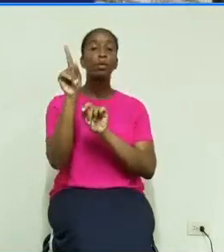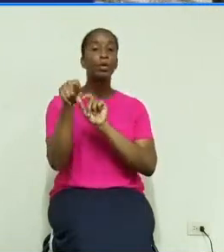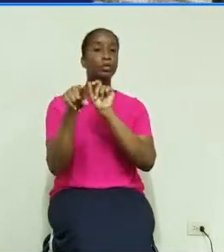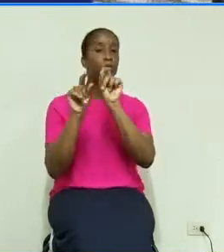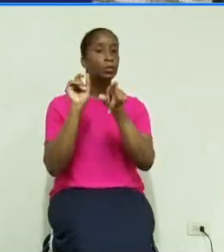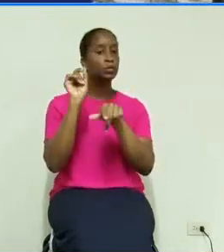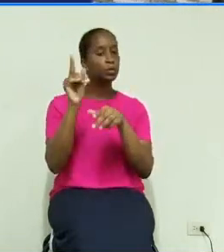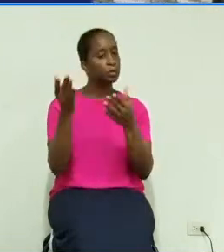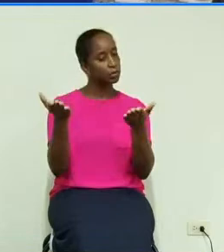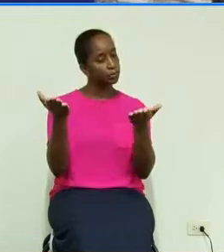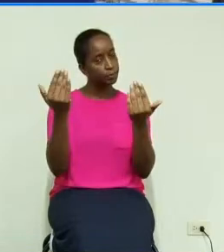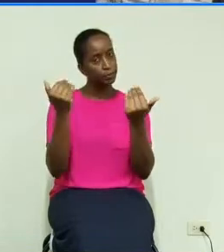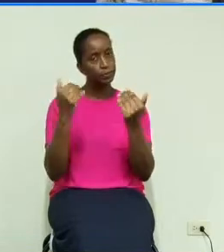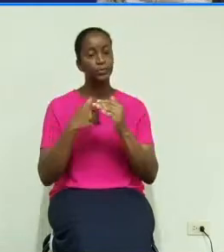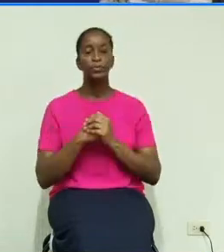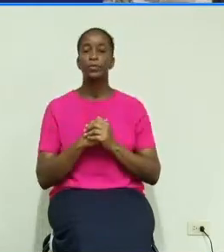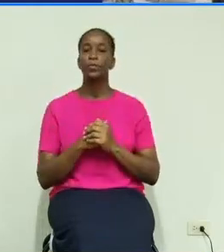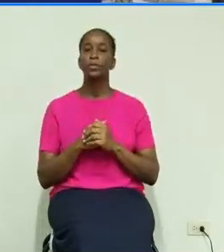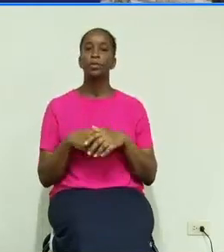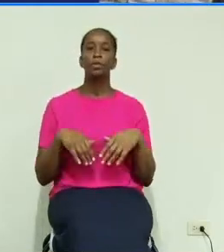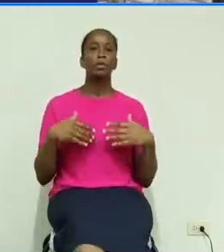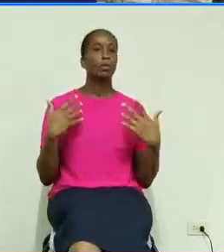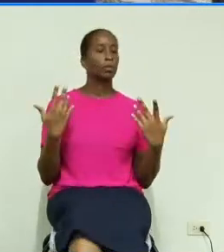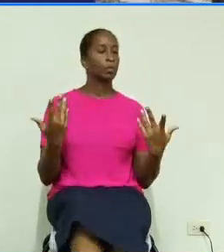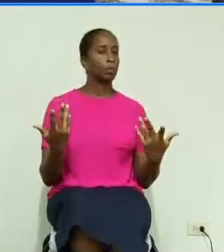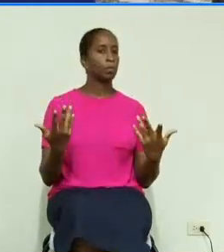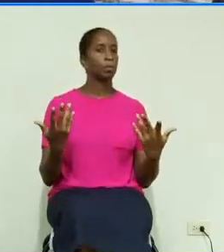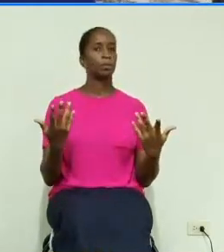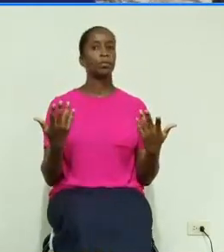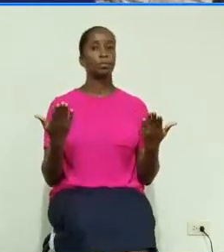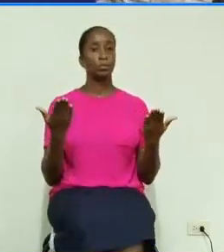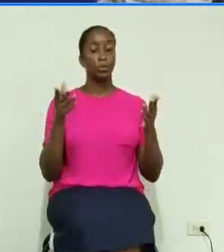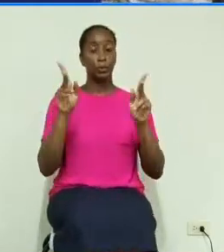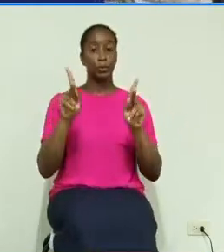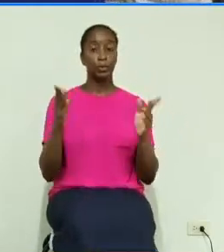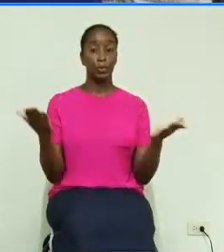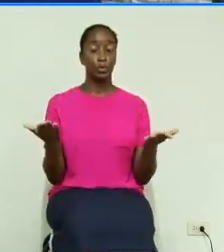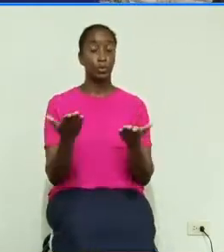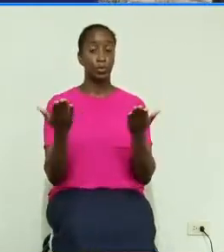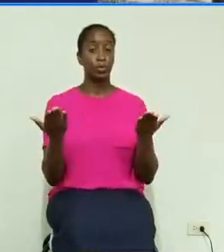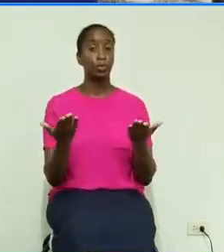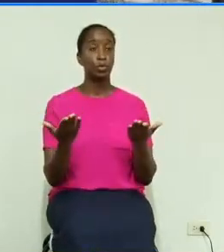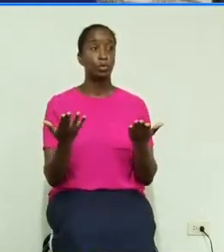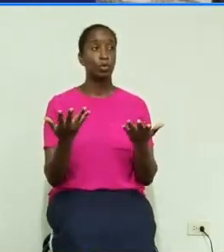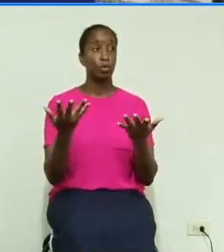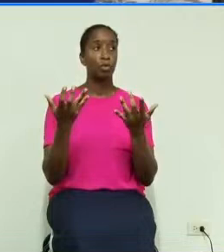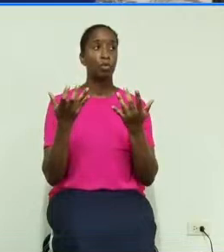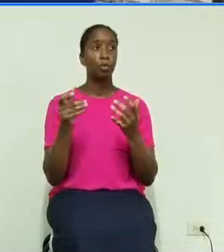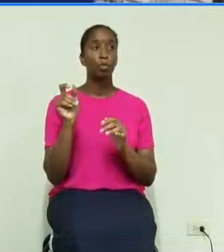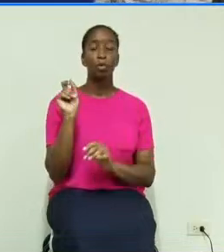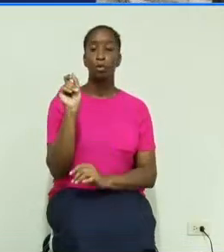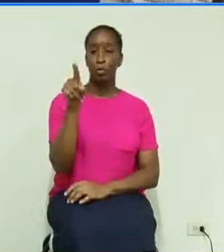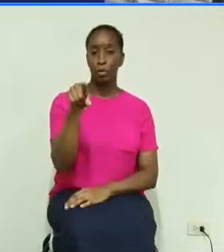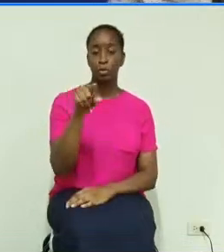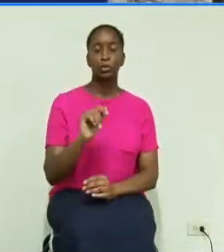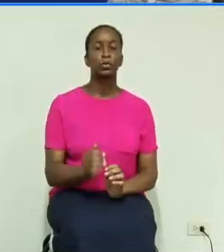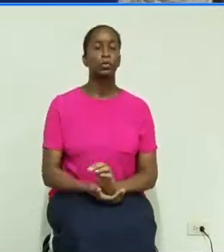that person to go to the microphone now, please. The technician is getting it ready for anybody who wants to speak.